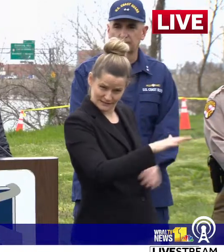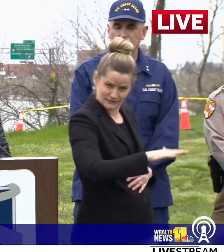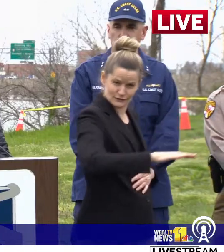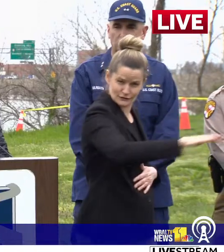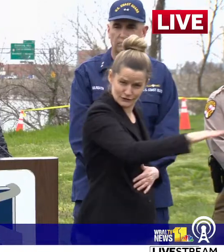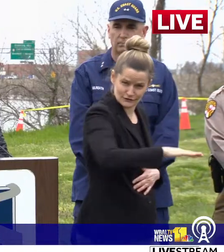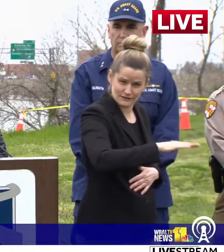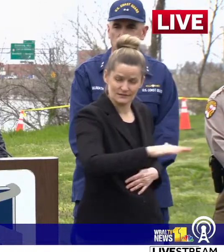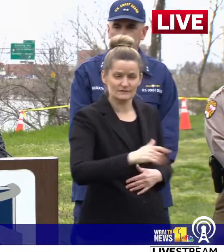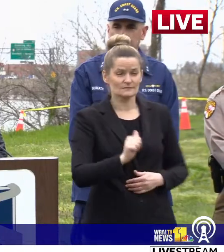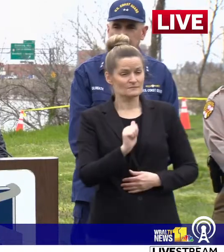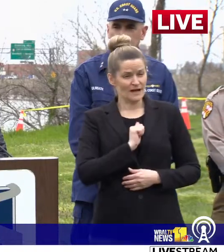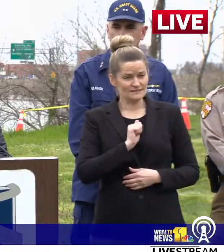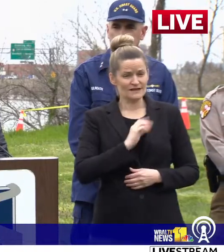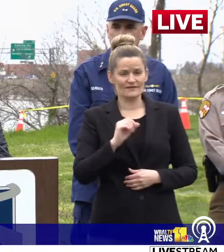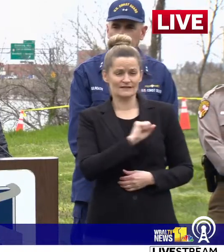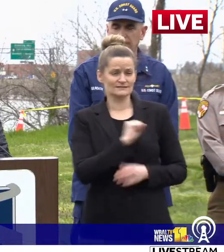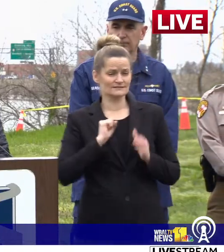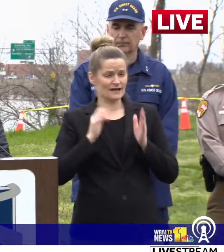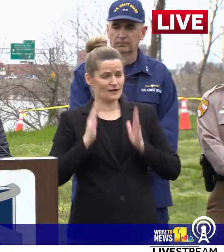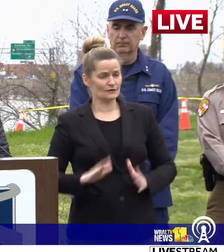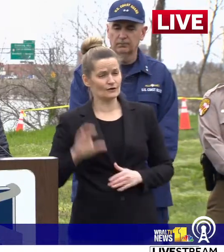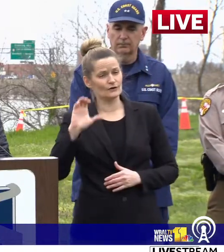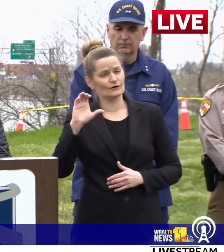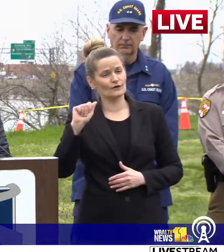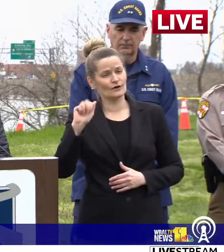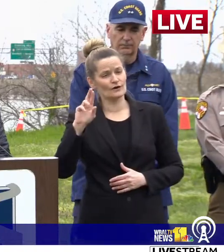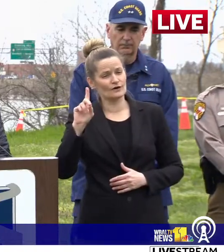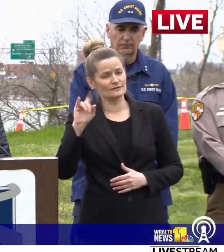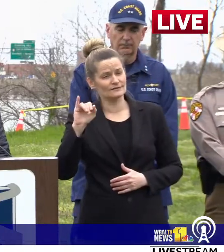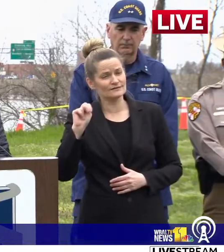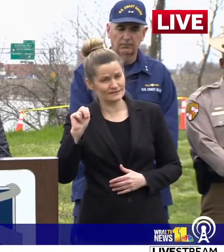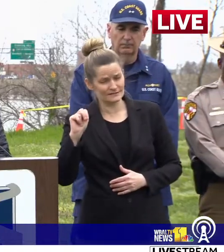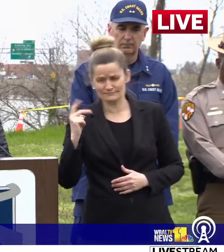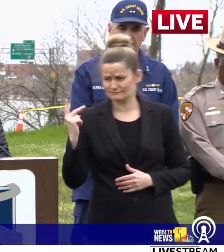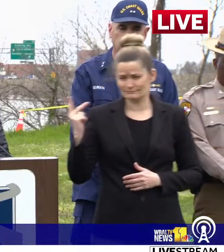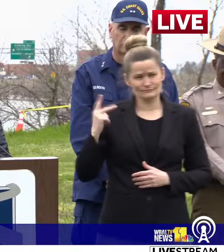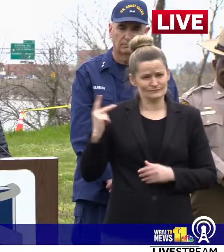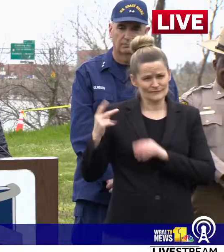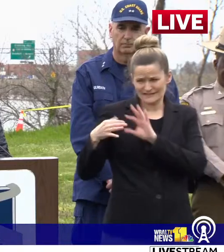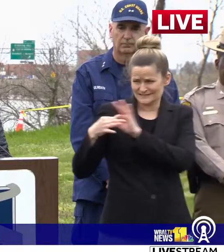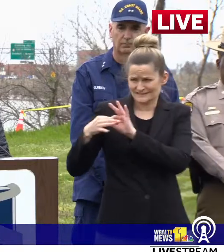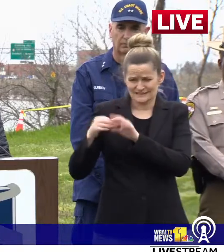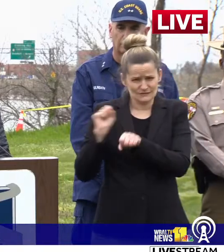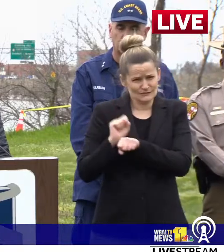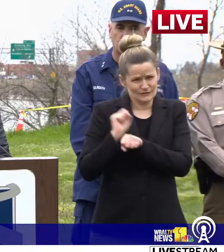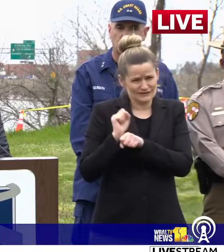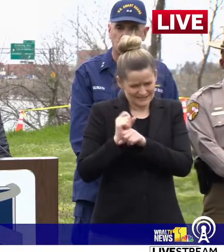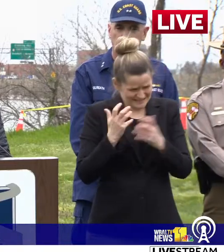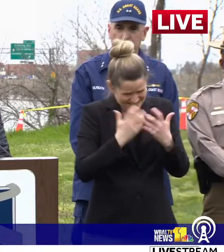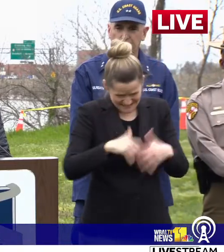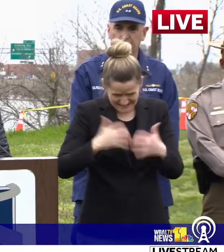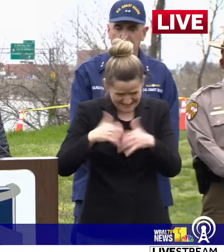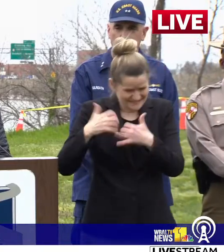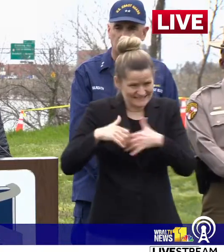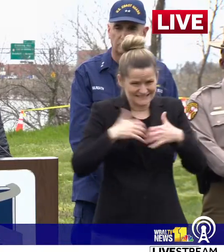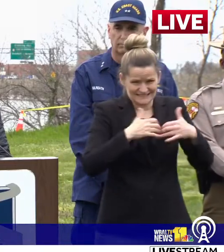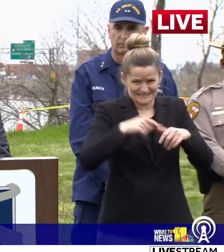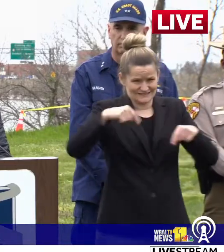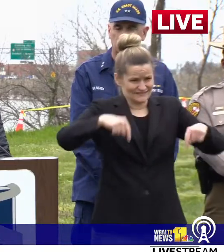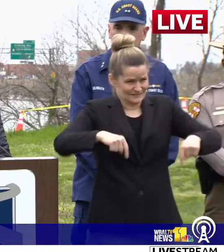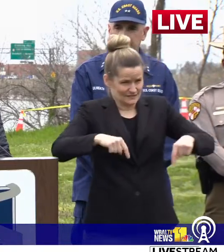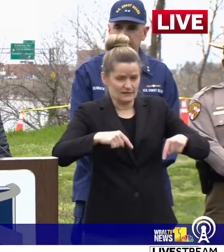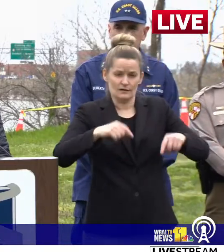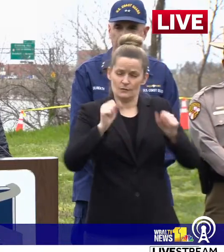very hard with our delegation, Congressman Mfume and others, to make sure that we make good on President Biden's promise that the federal